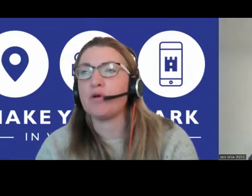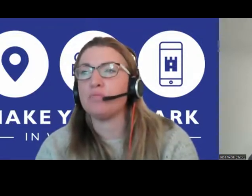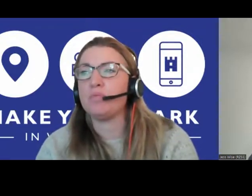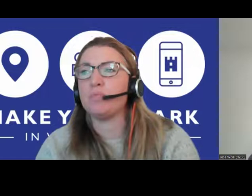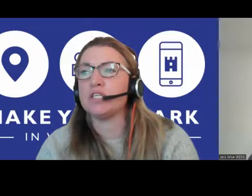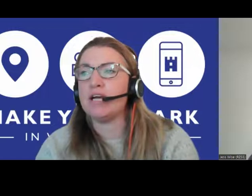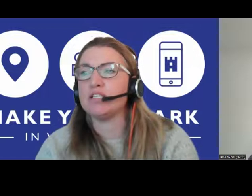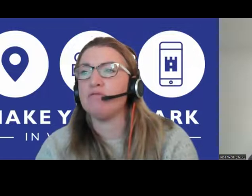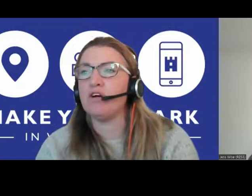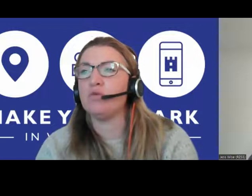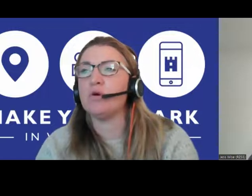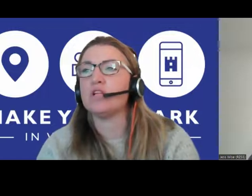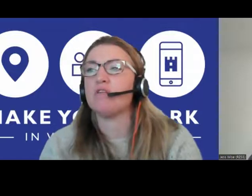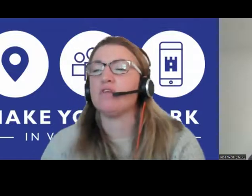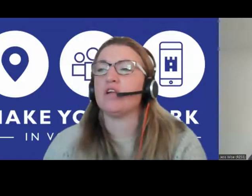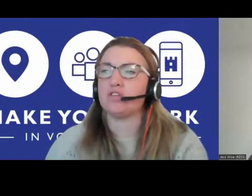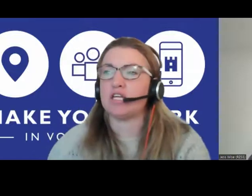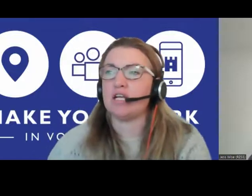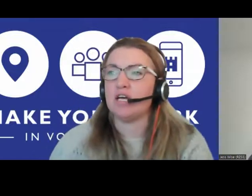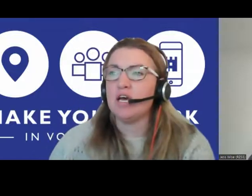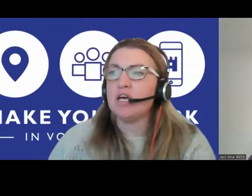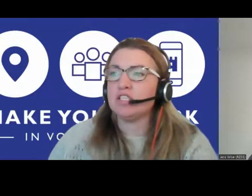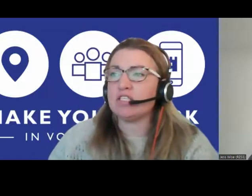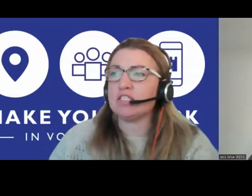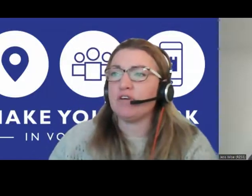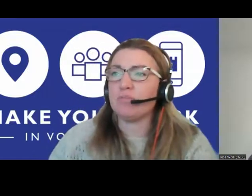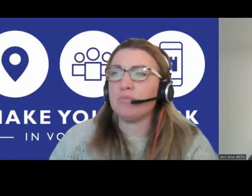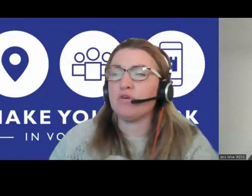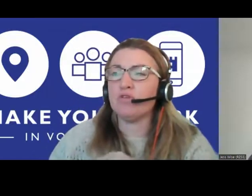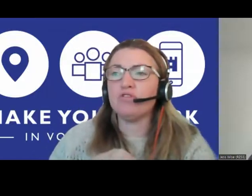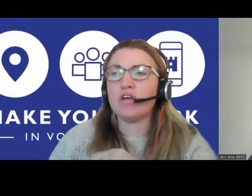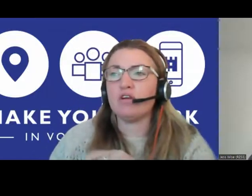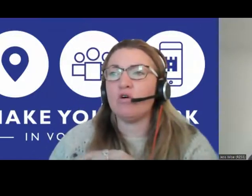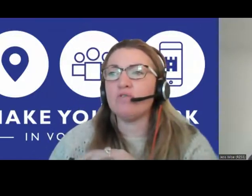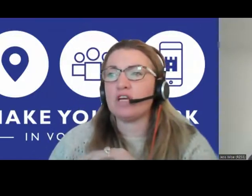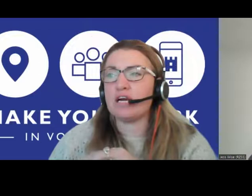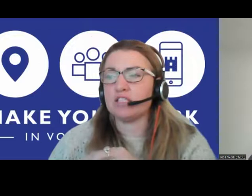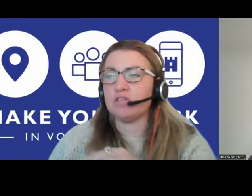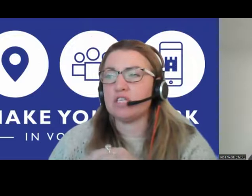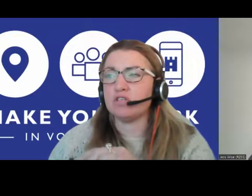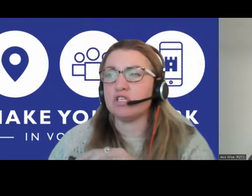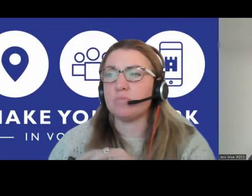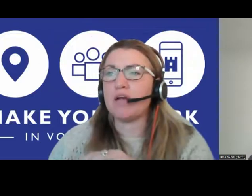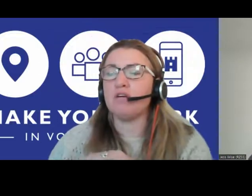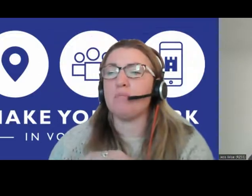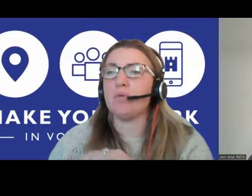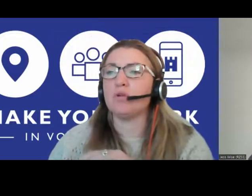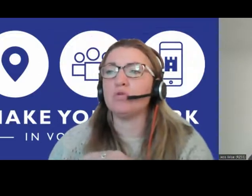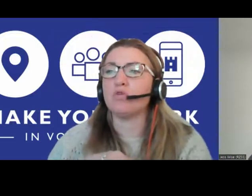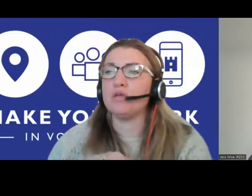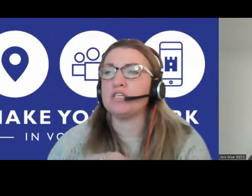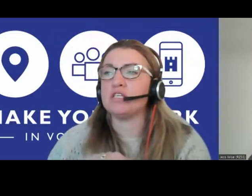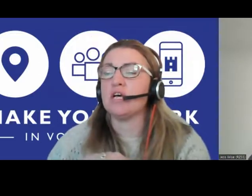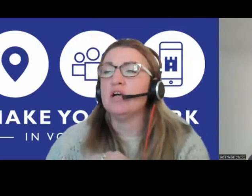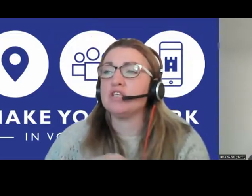accessible because people protect and value what they love and understand. Jess is developing both on-site and off-site activities to inspire and empower